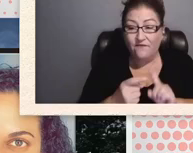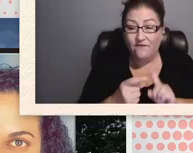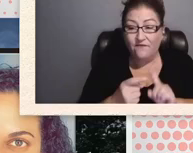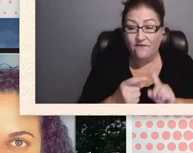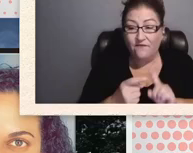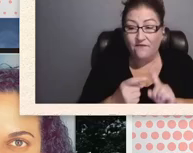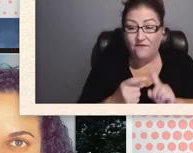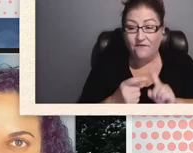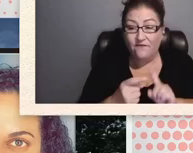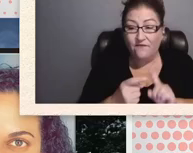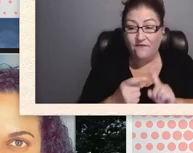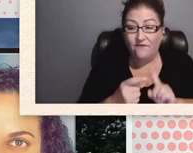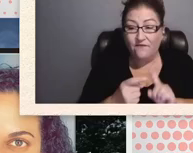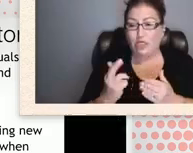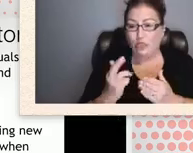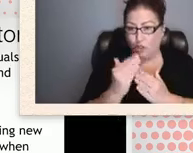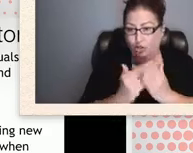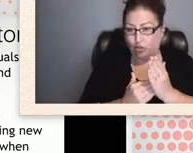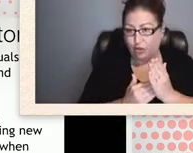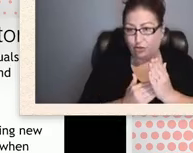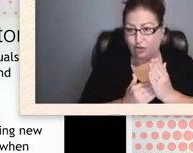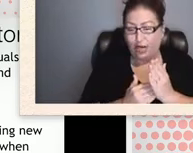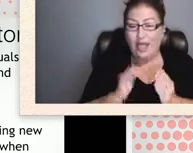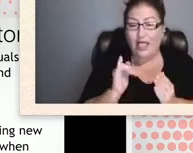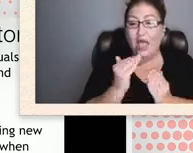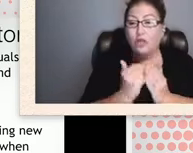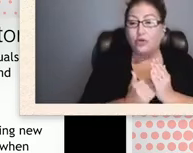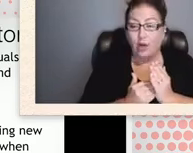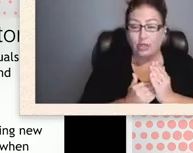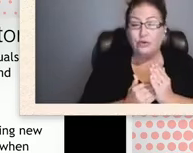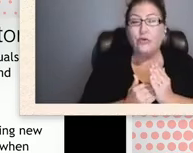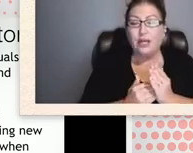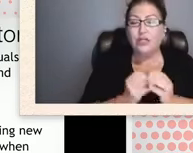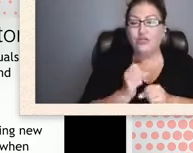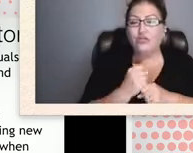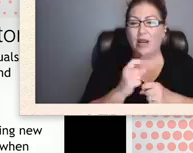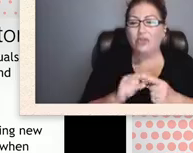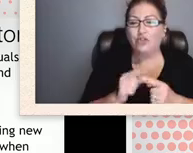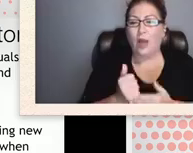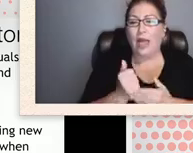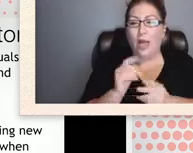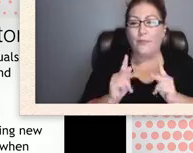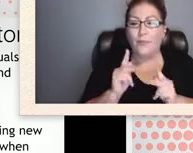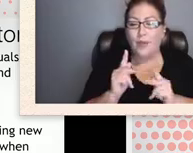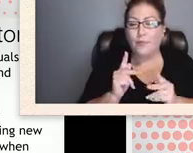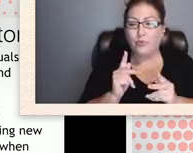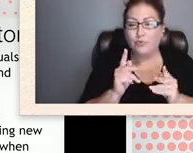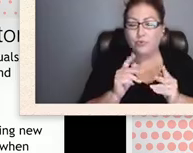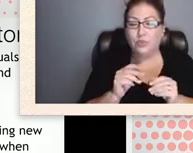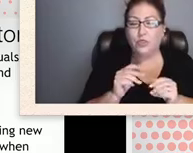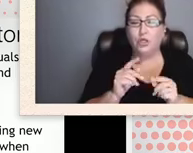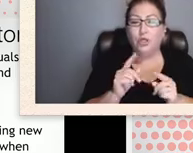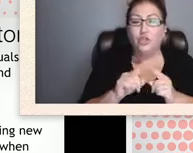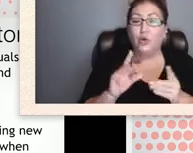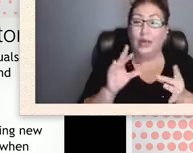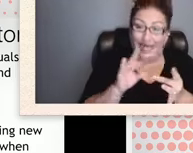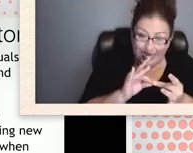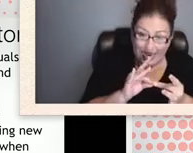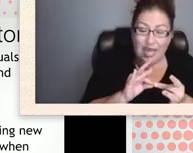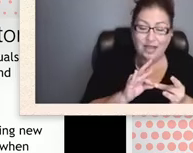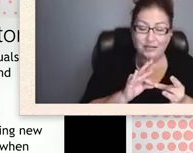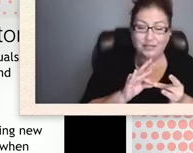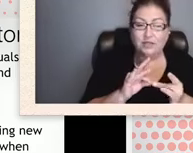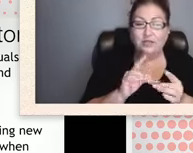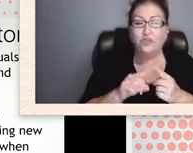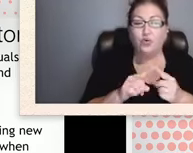Resource Directory. This directory is created to help individuals to connect individuals to organizations